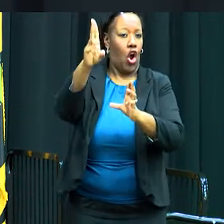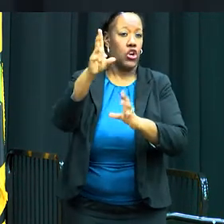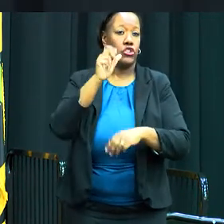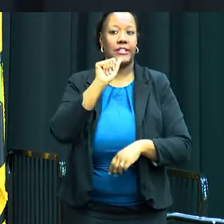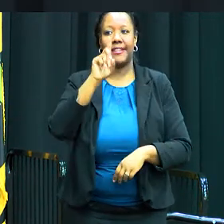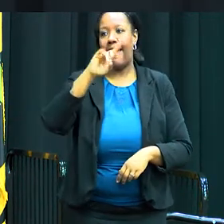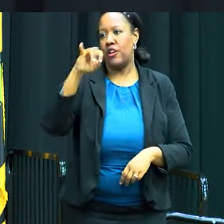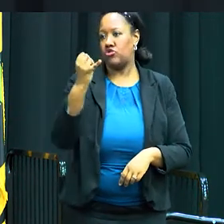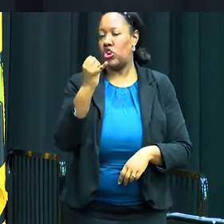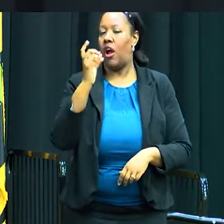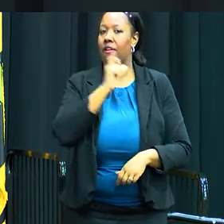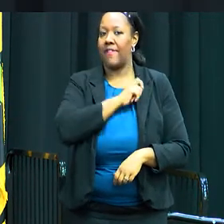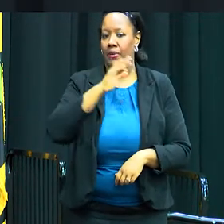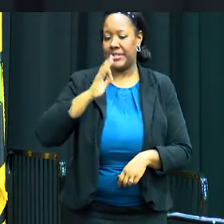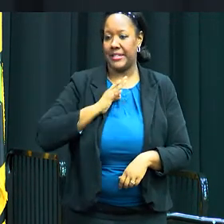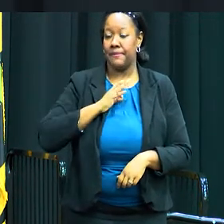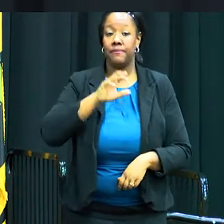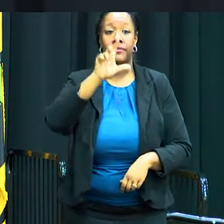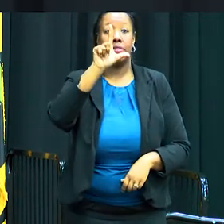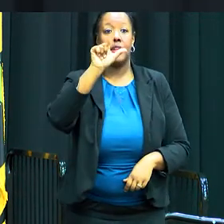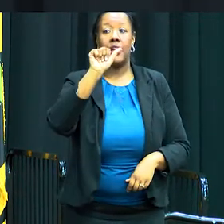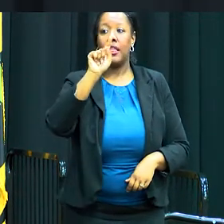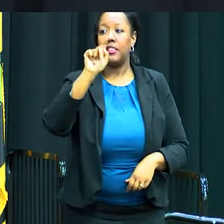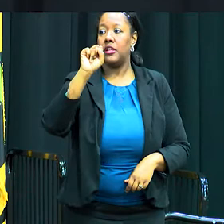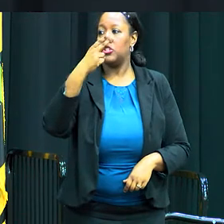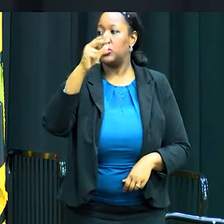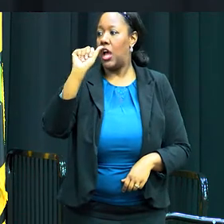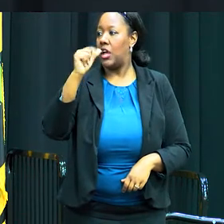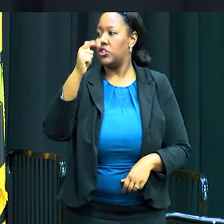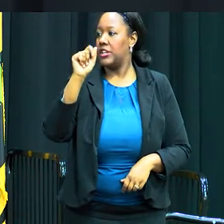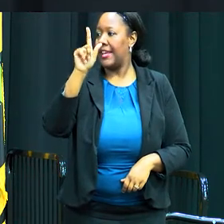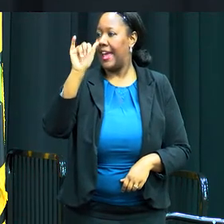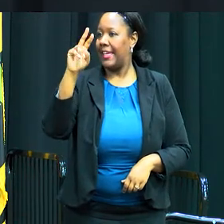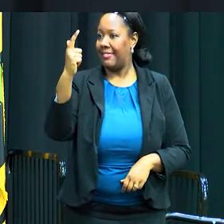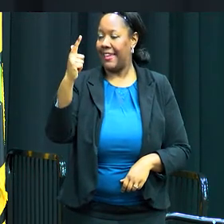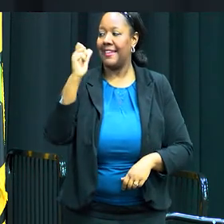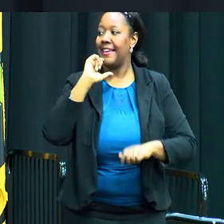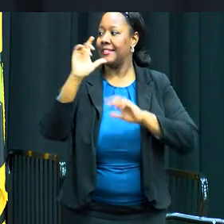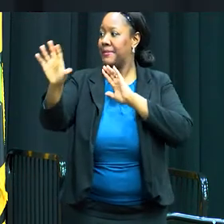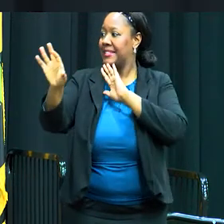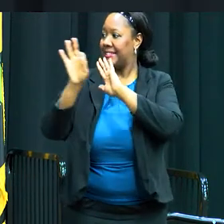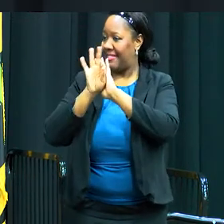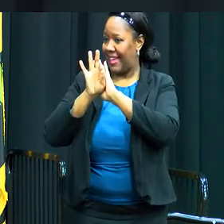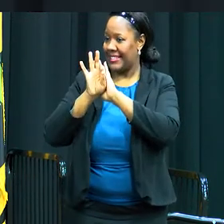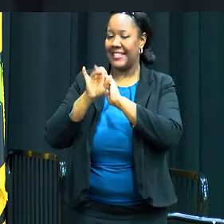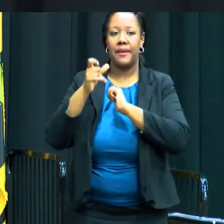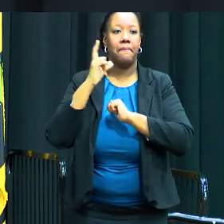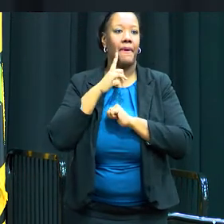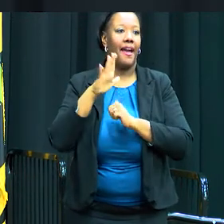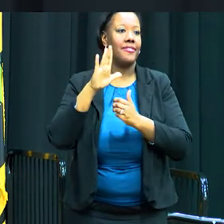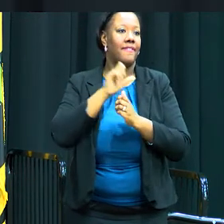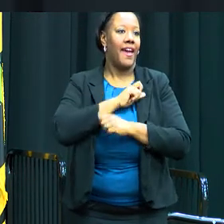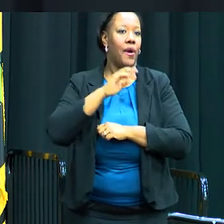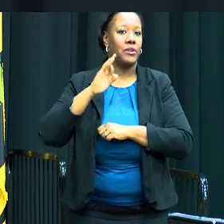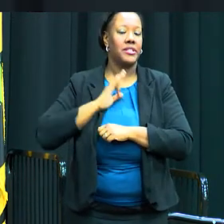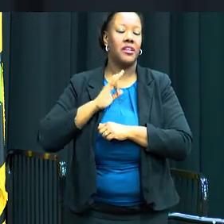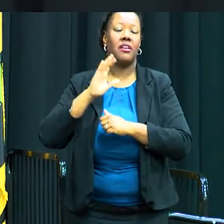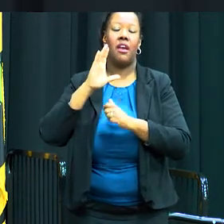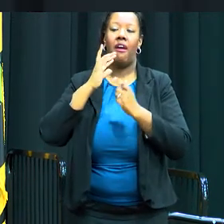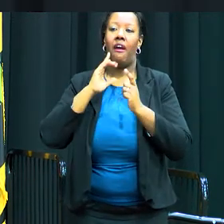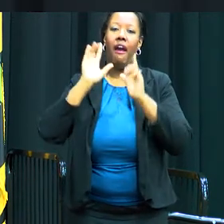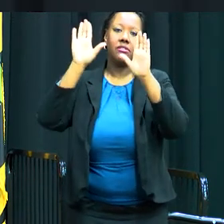my pleasure to announce that Latasha Gatling has been selected by the Faculty Excellence Committee to receive the